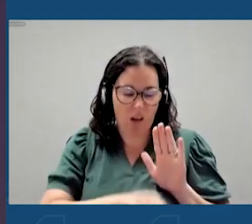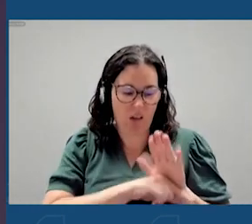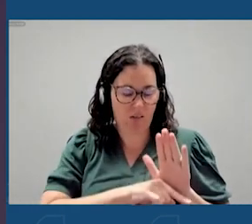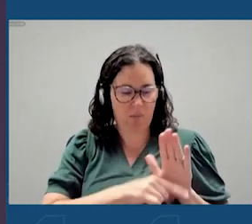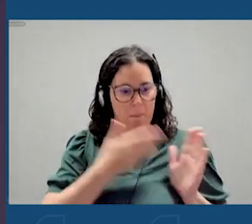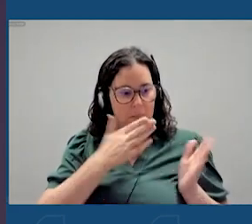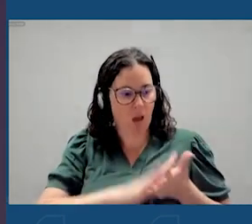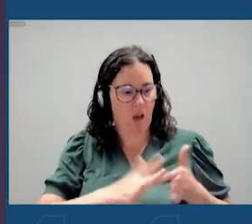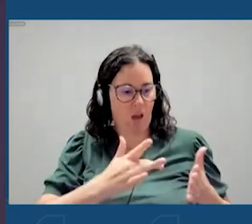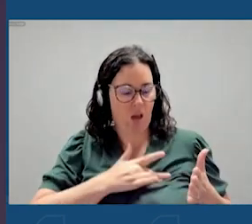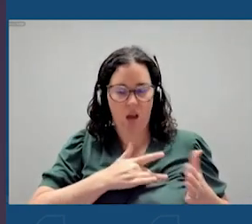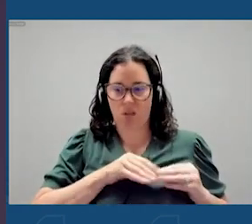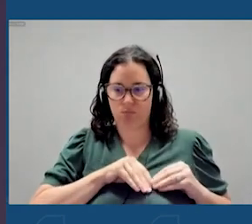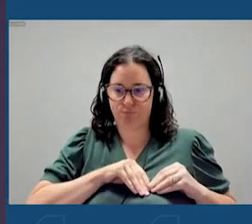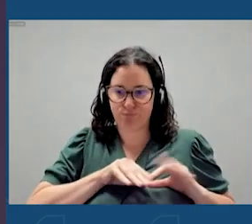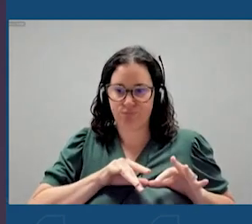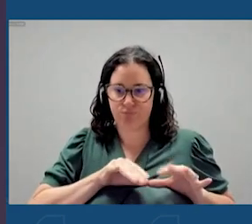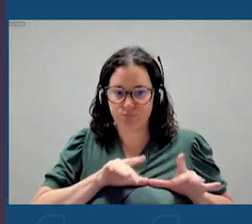permeate